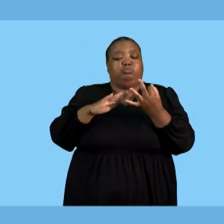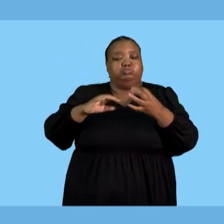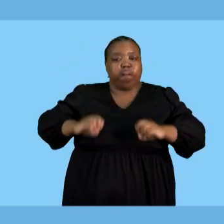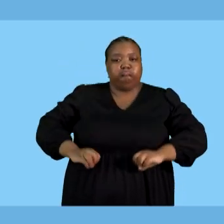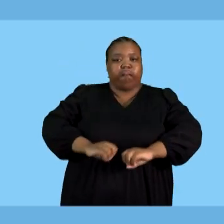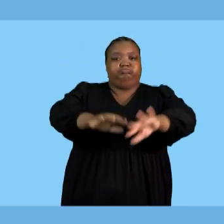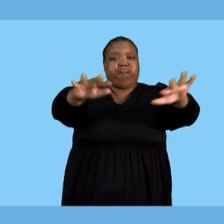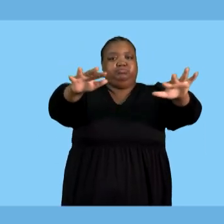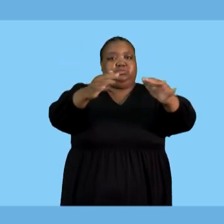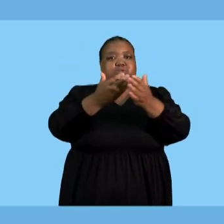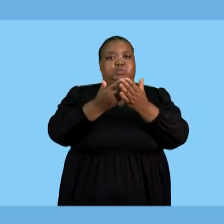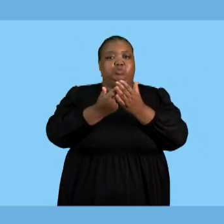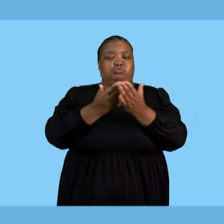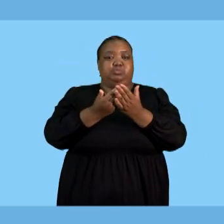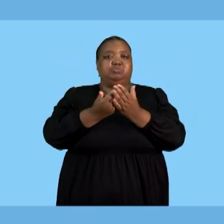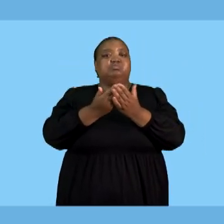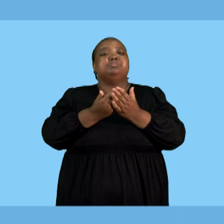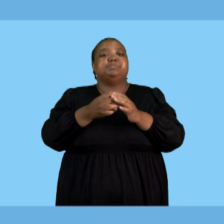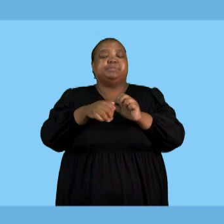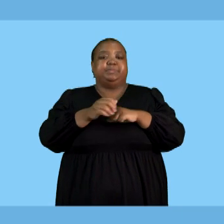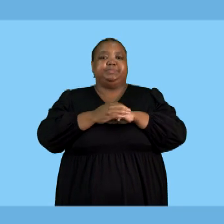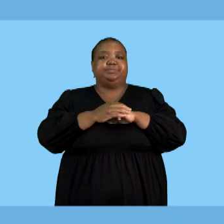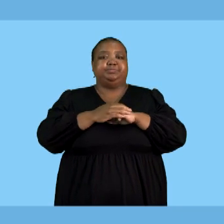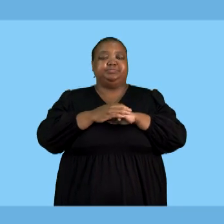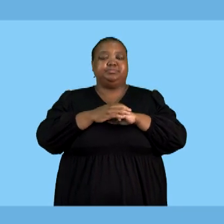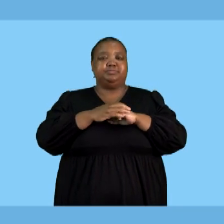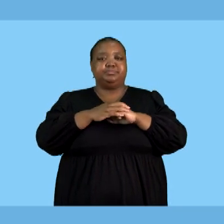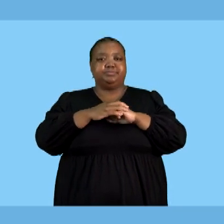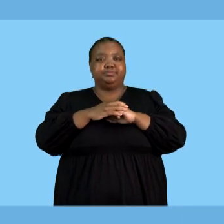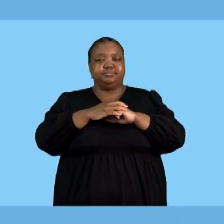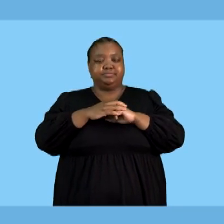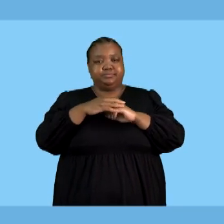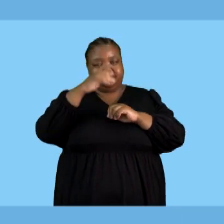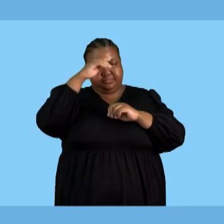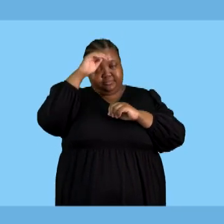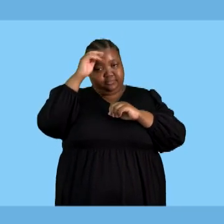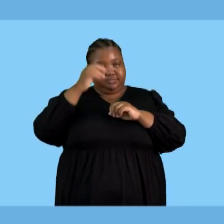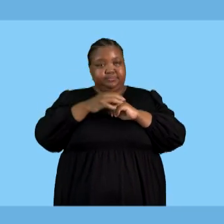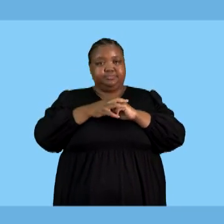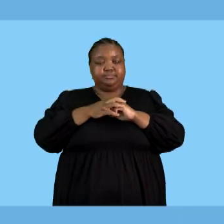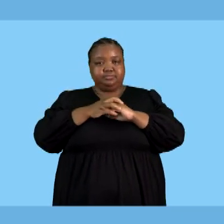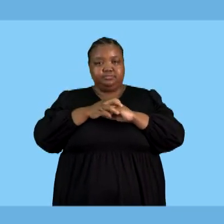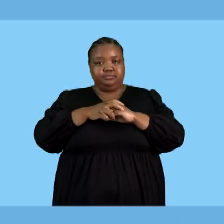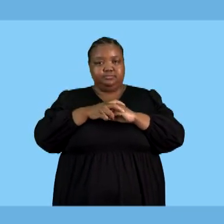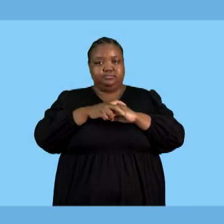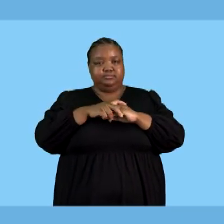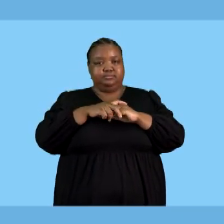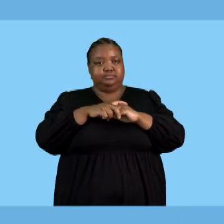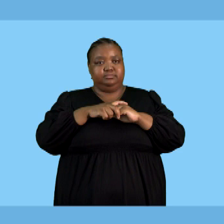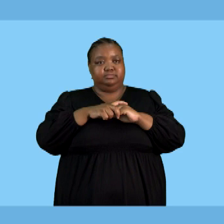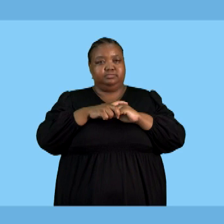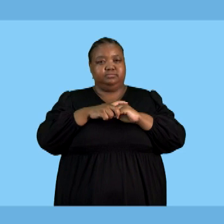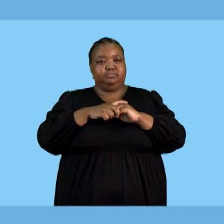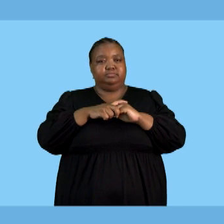be transmitted, meaning that light can be able to pass through that particular material. So